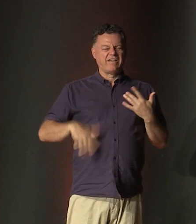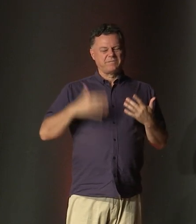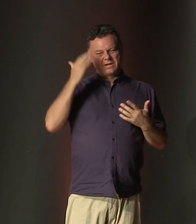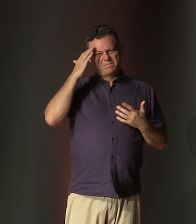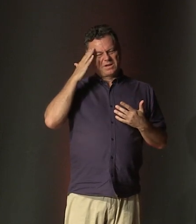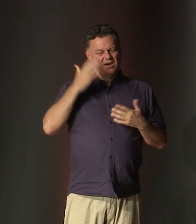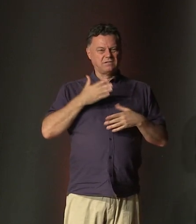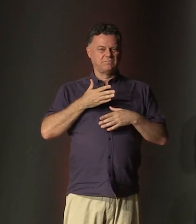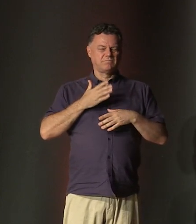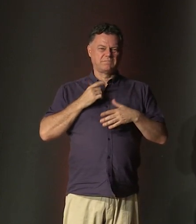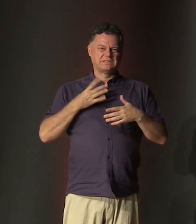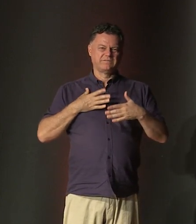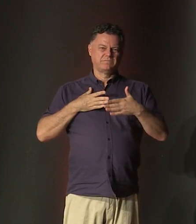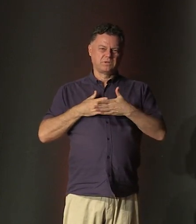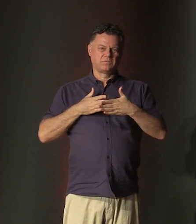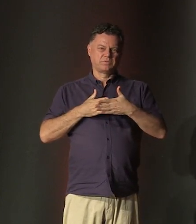it wasn't until